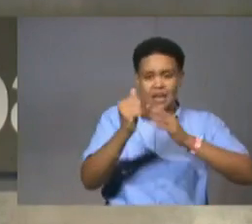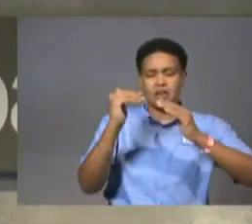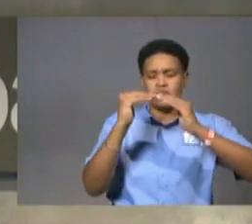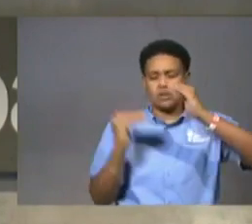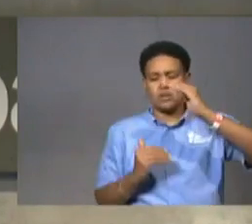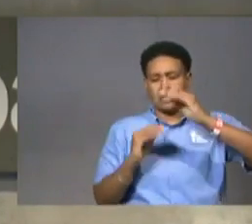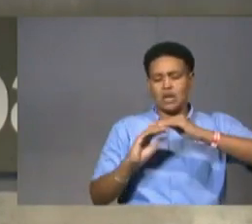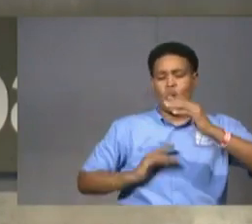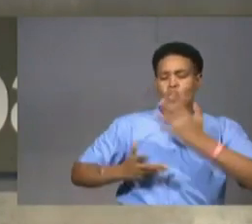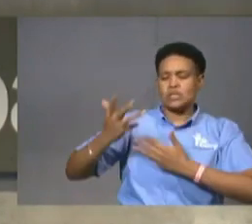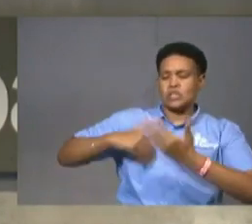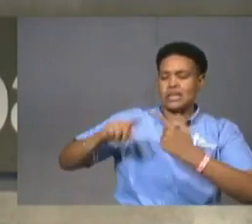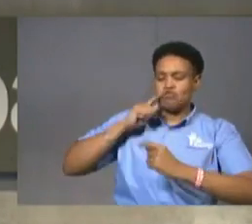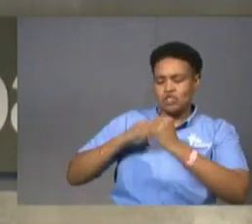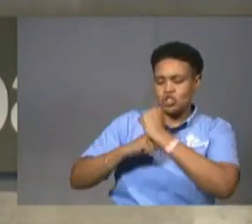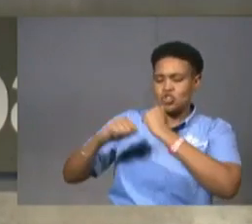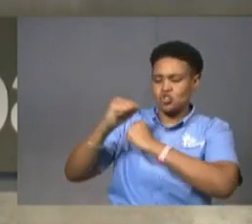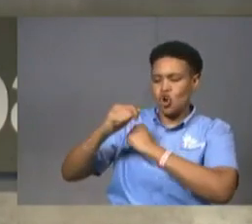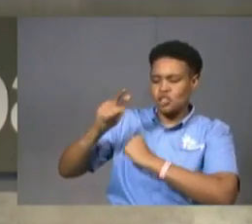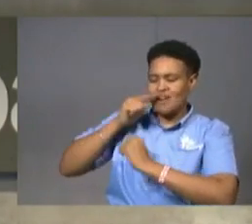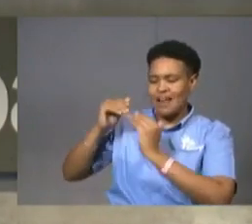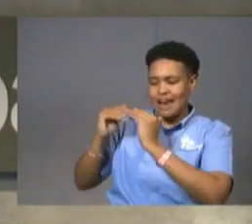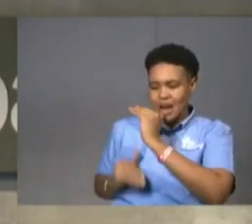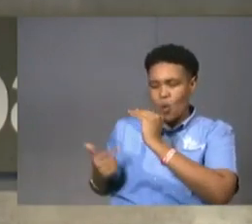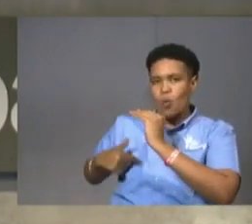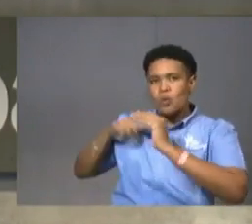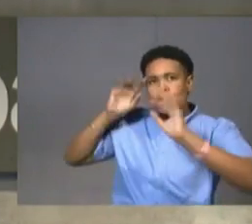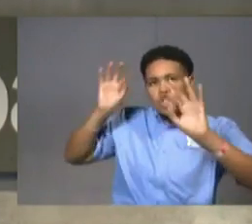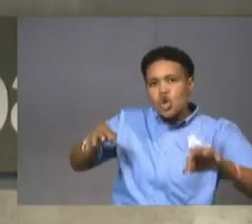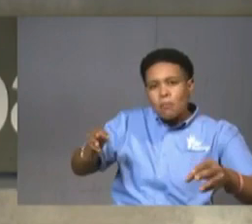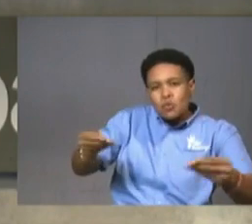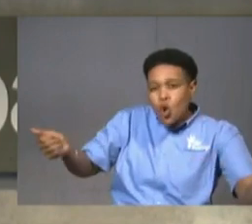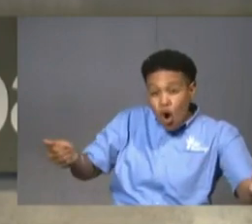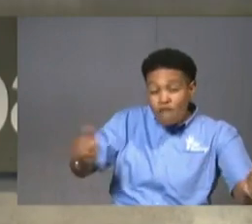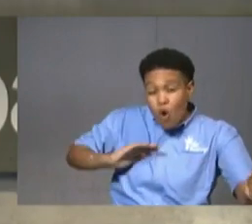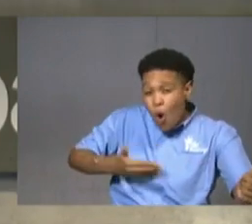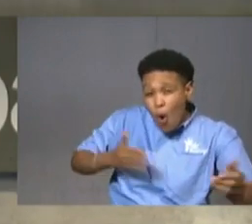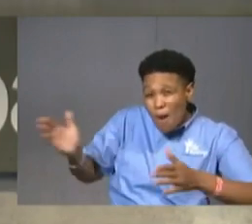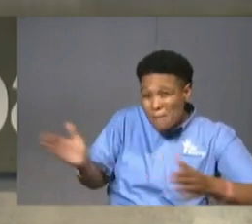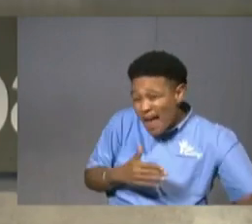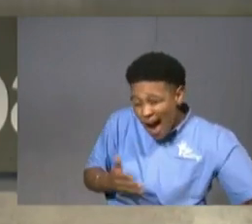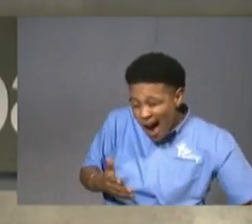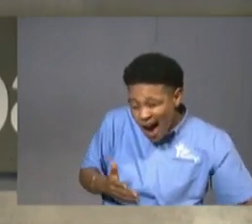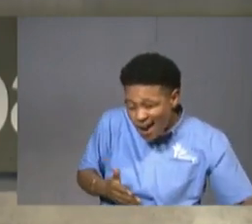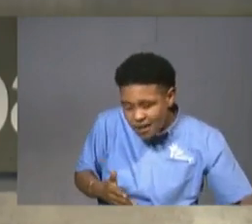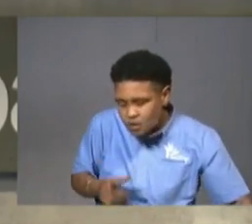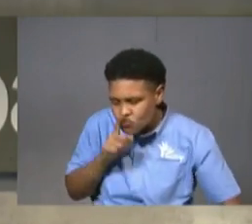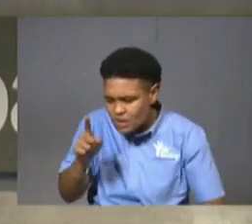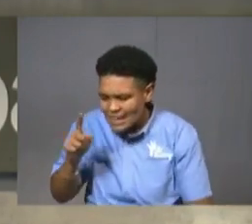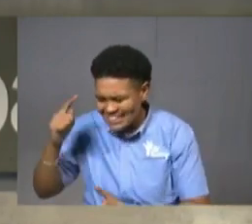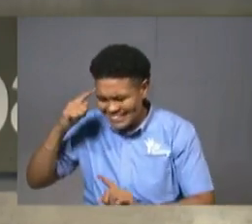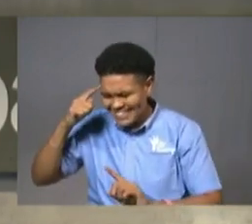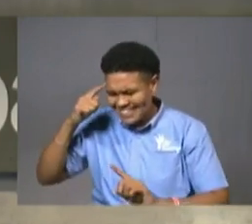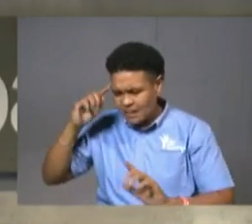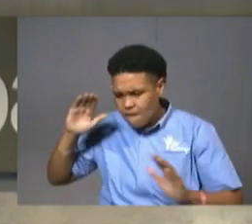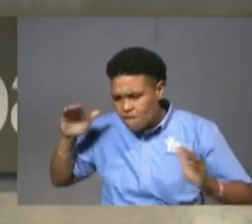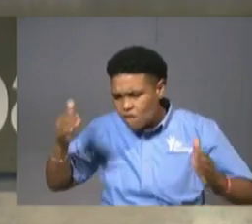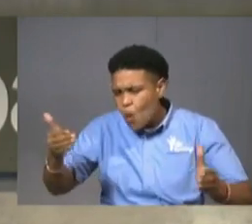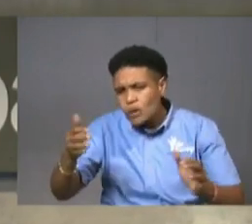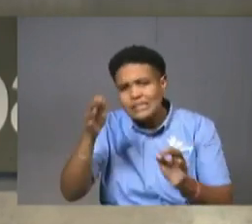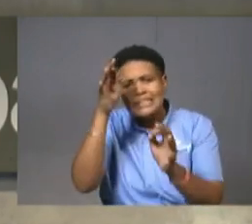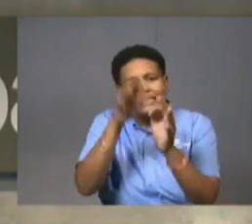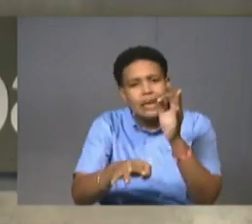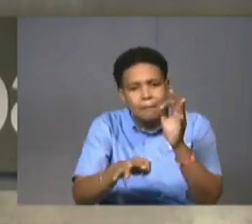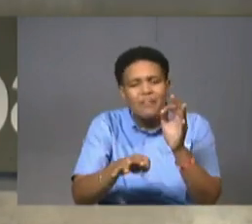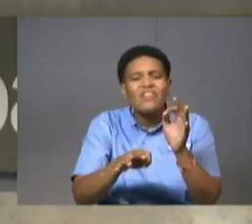structural inequality that we are determined to address. Our plans revolve around